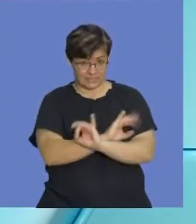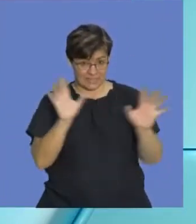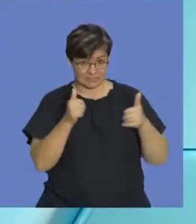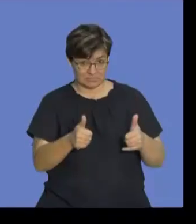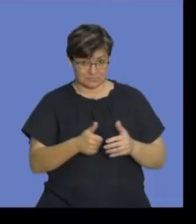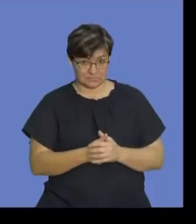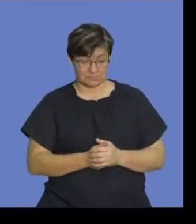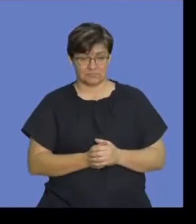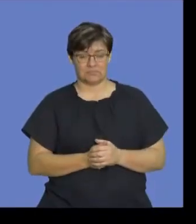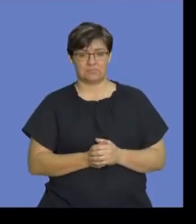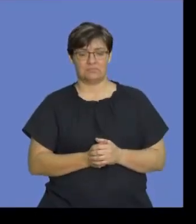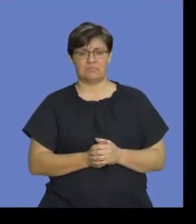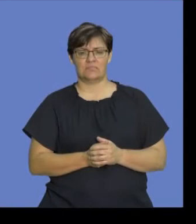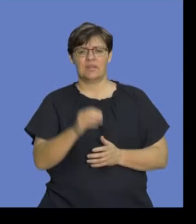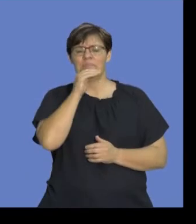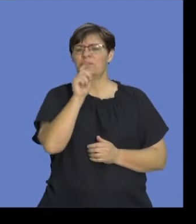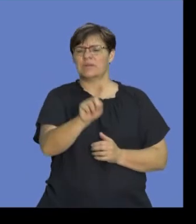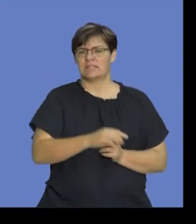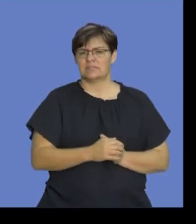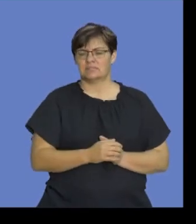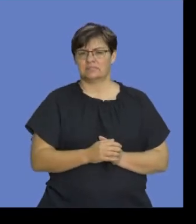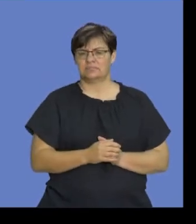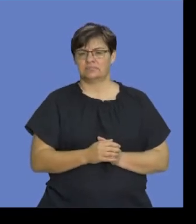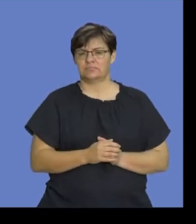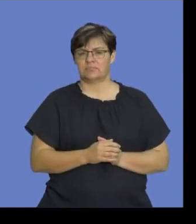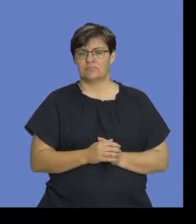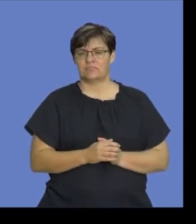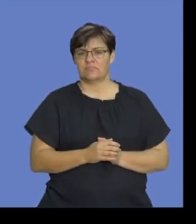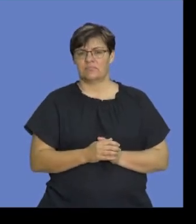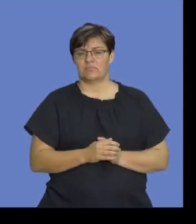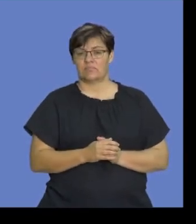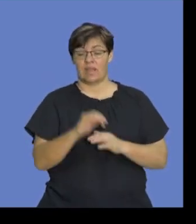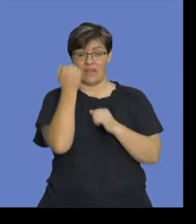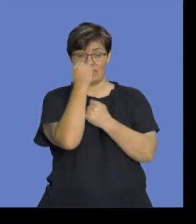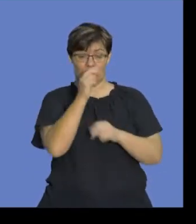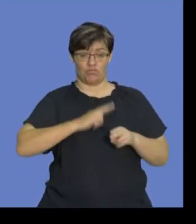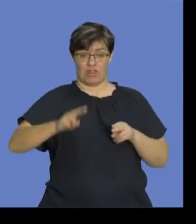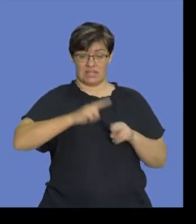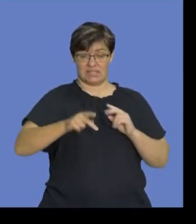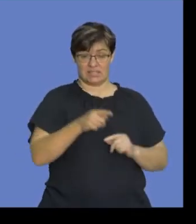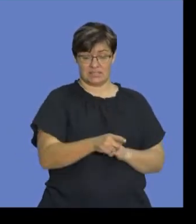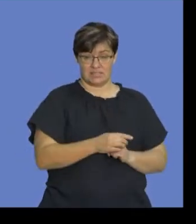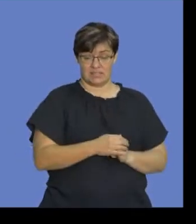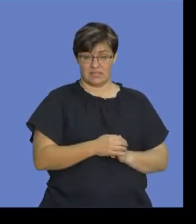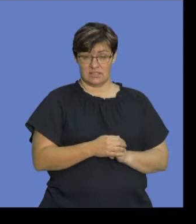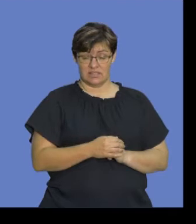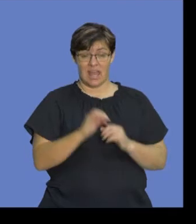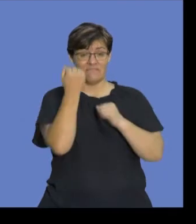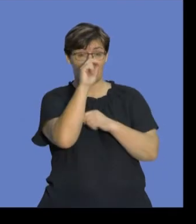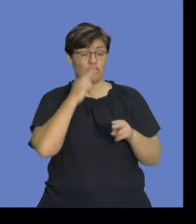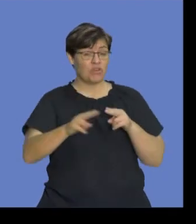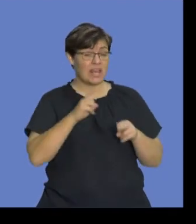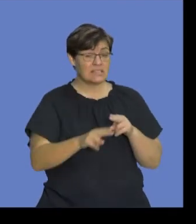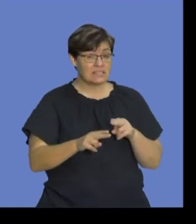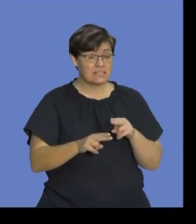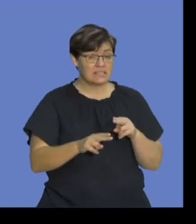Okay, so this means therefore, if you look at your factory rental, that factory rental goes to